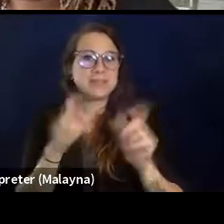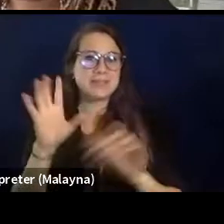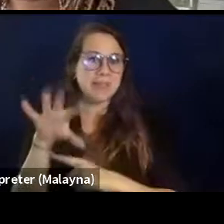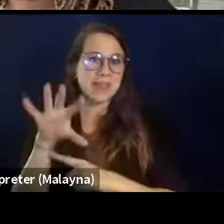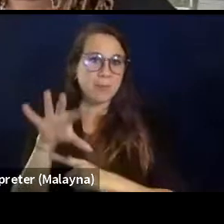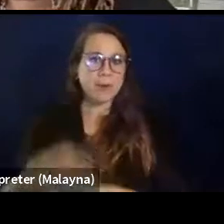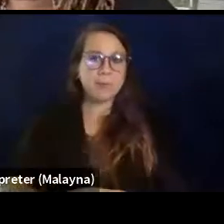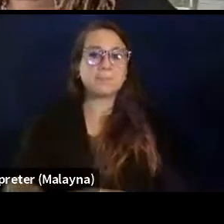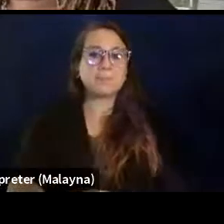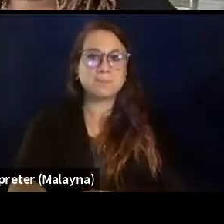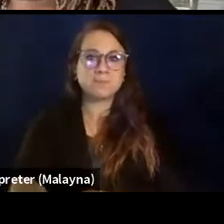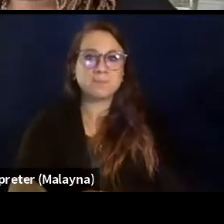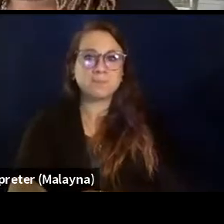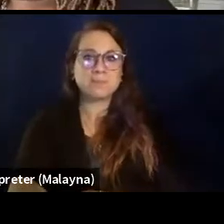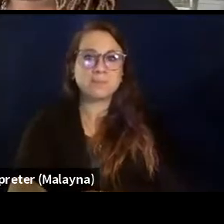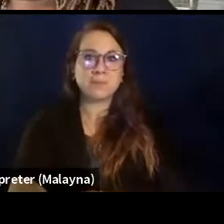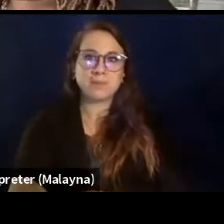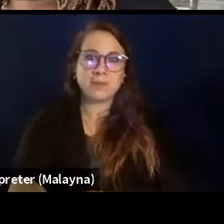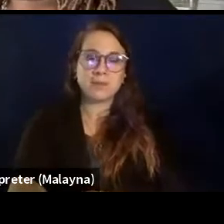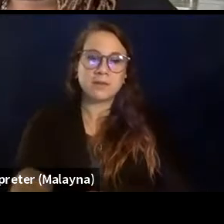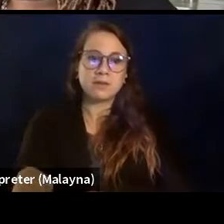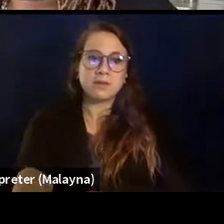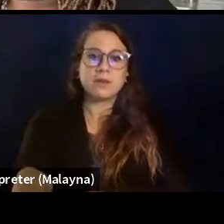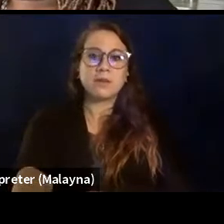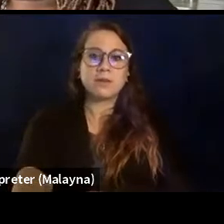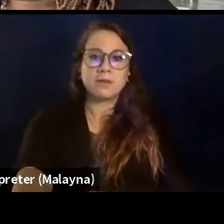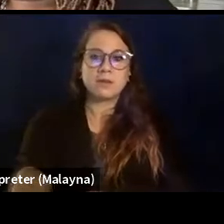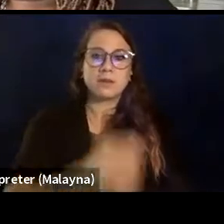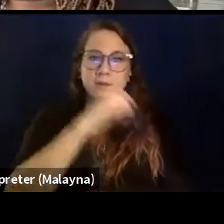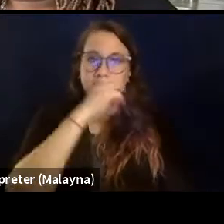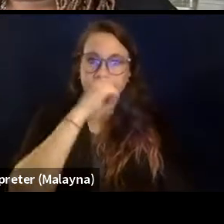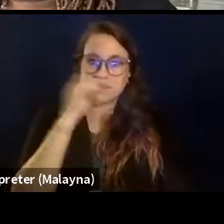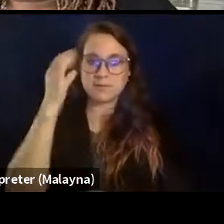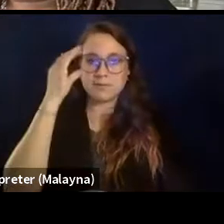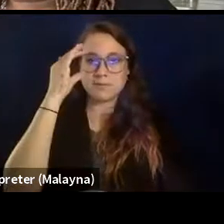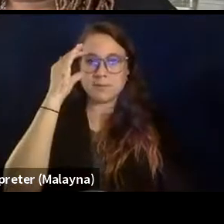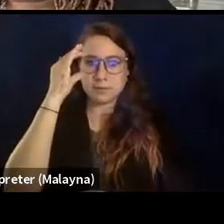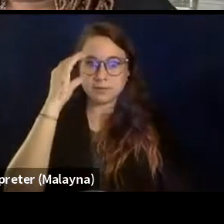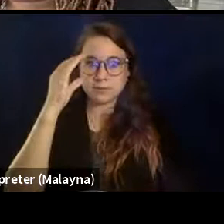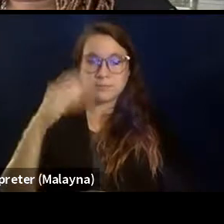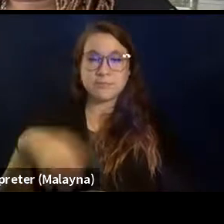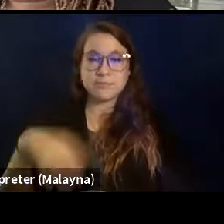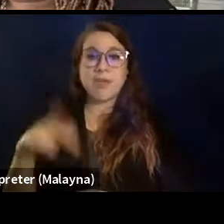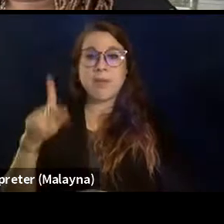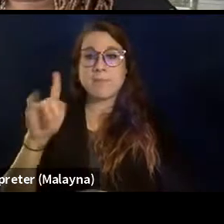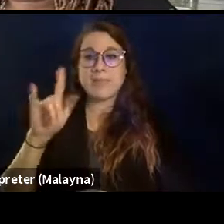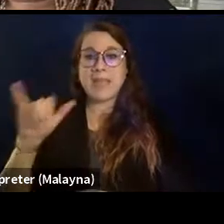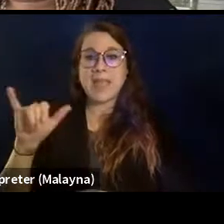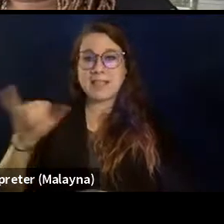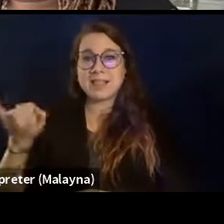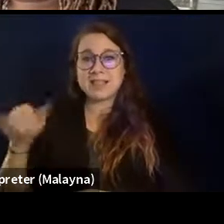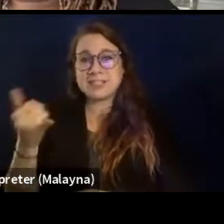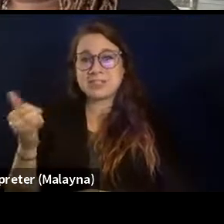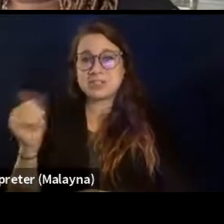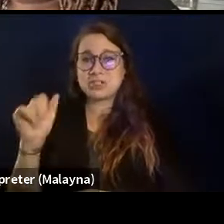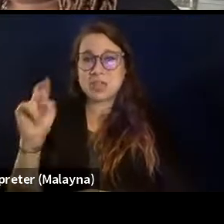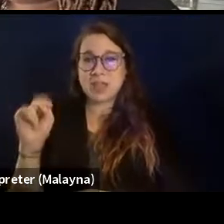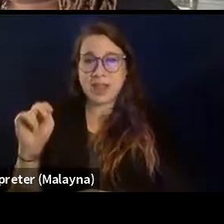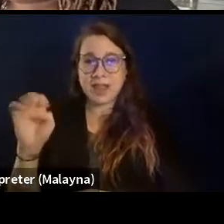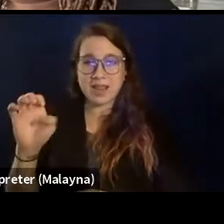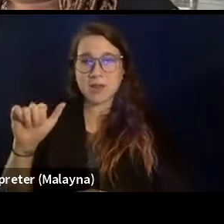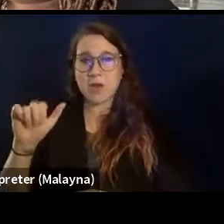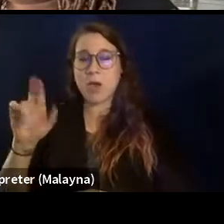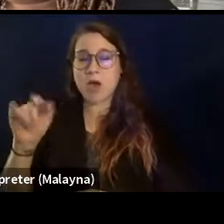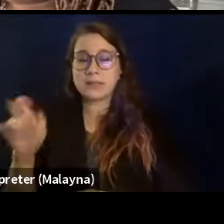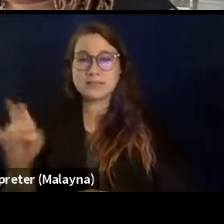So I got the same notation via Fox 5 and Kelly Jean Olsen, if she's still on the call. She sent me a personal note just